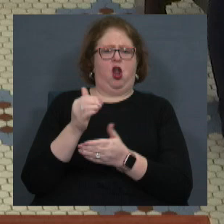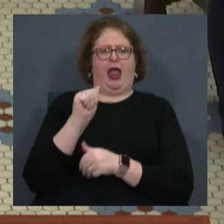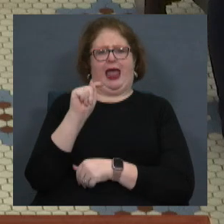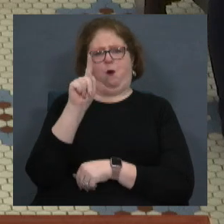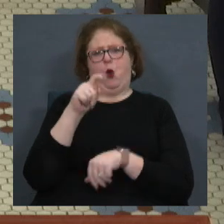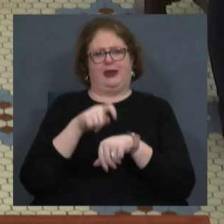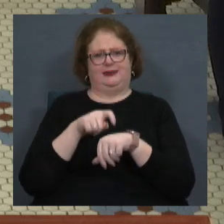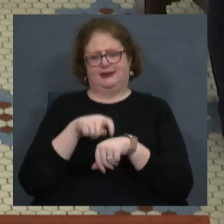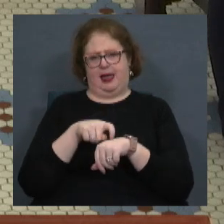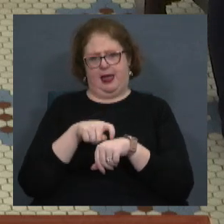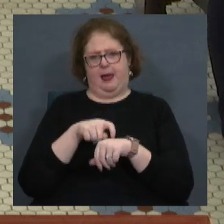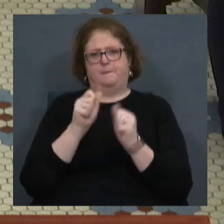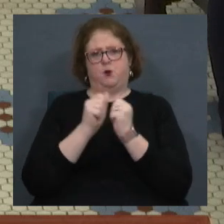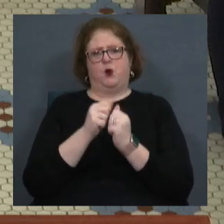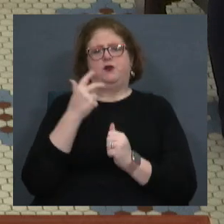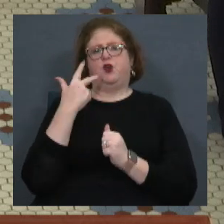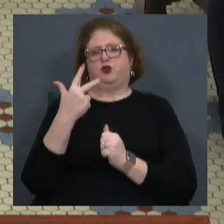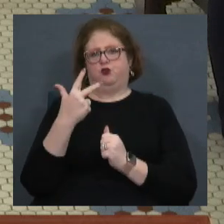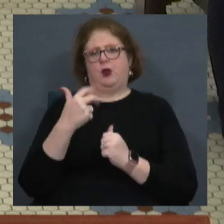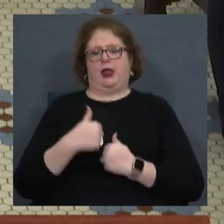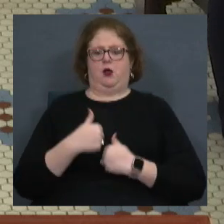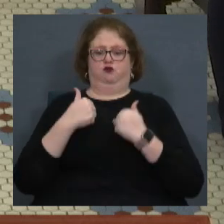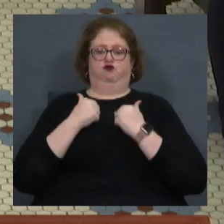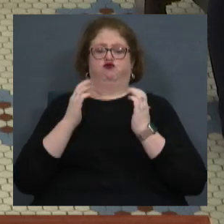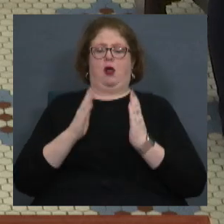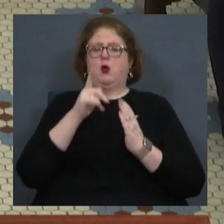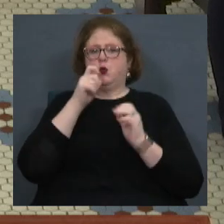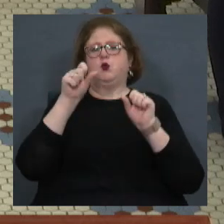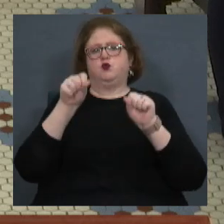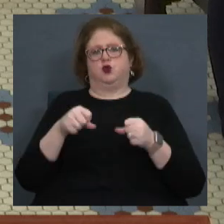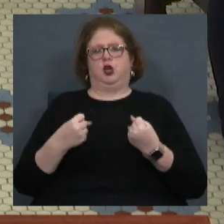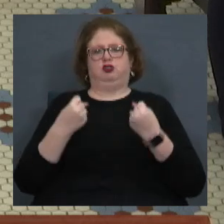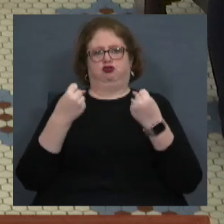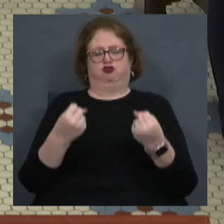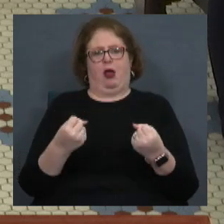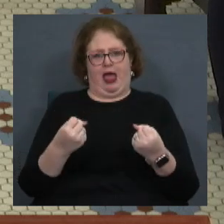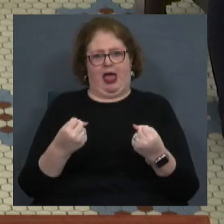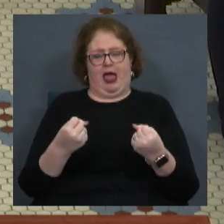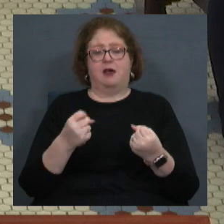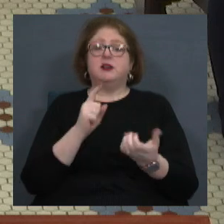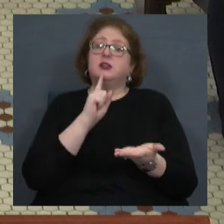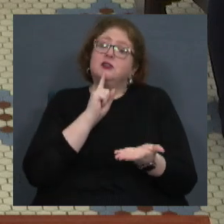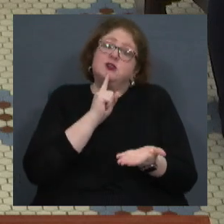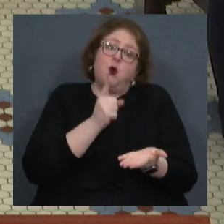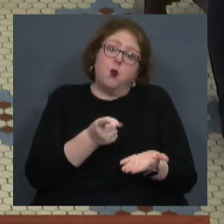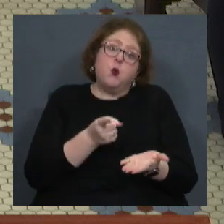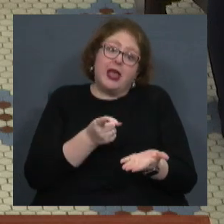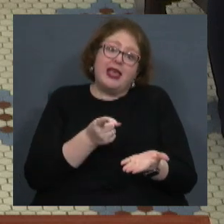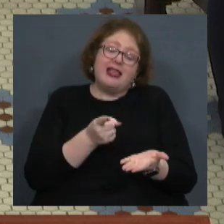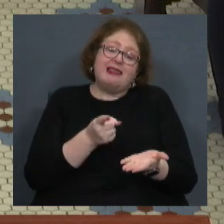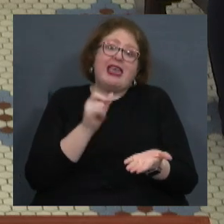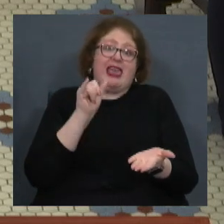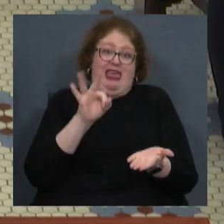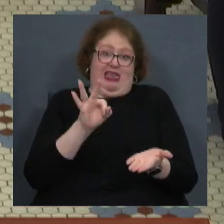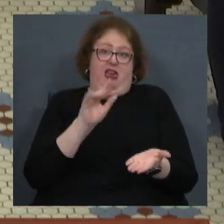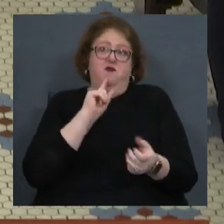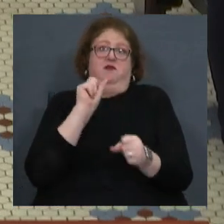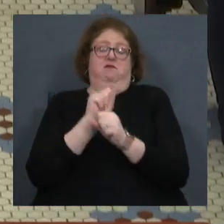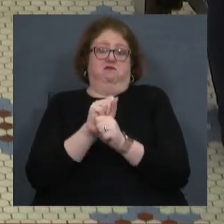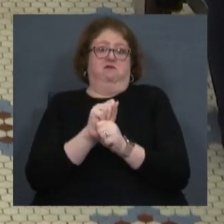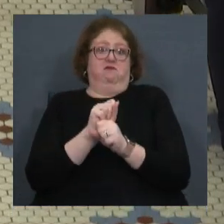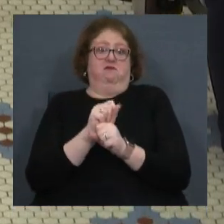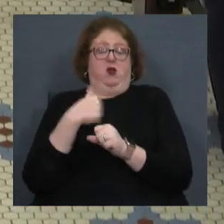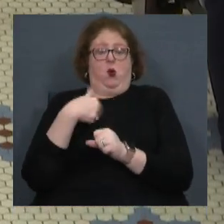3 residents that could drive. So from the reality of what we are living next to